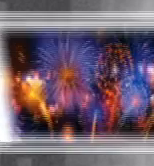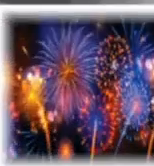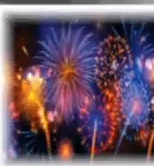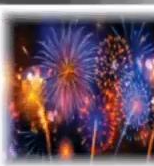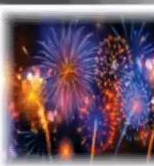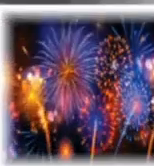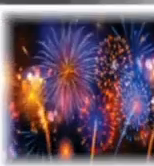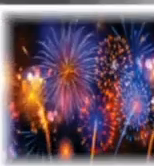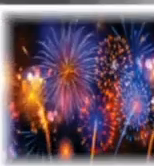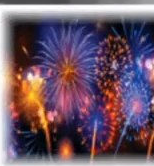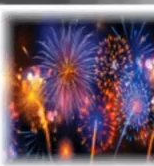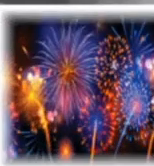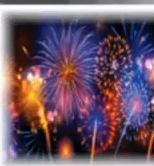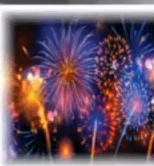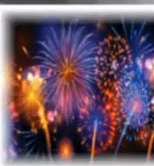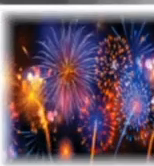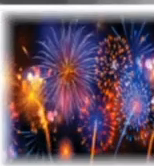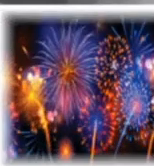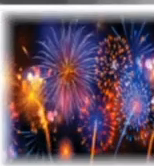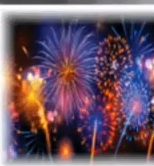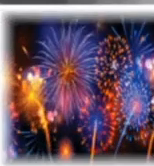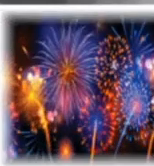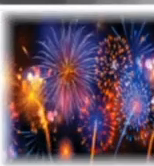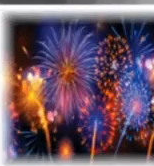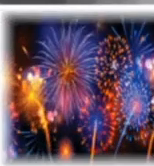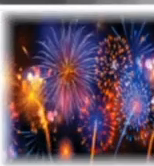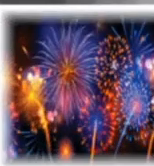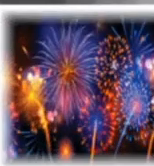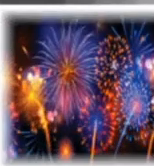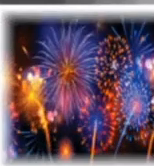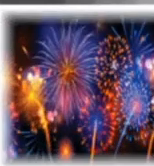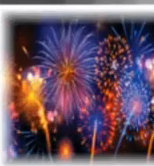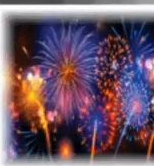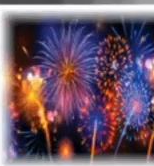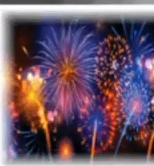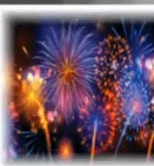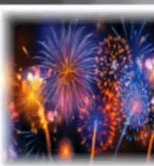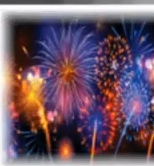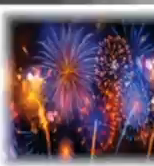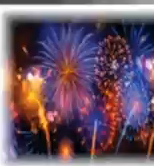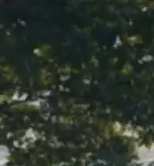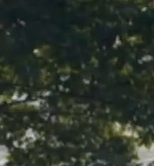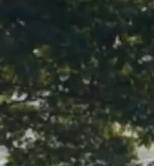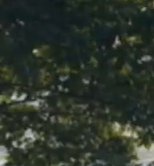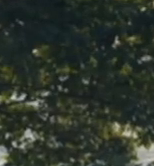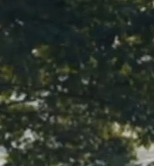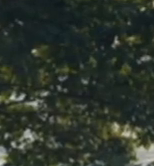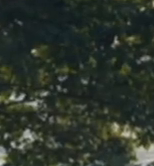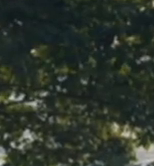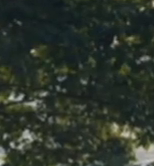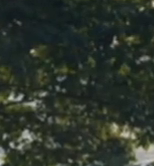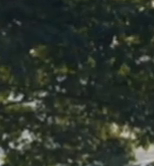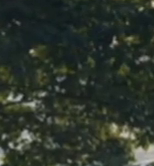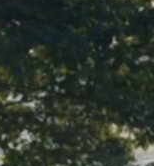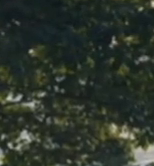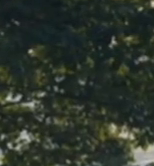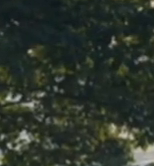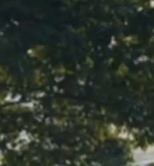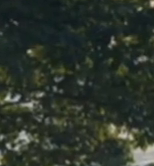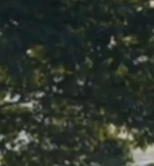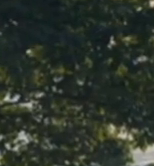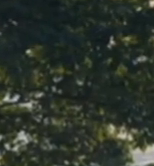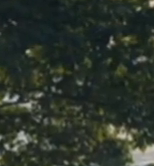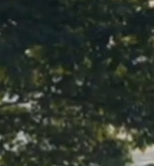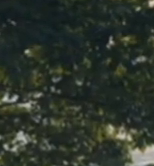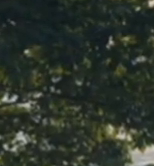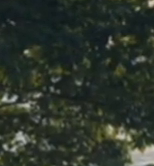asking, should fireworks be allowed during Diwali? Visit our FBC website to answer. And on to our shot of the day. This comes all the